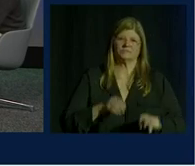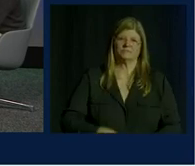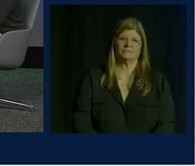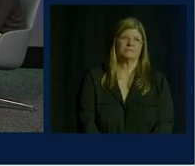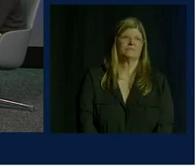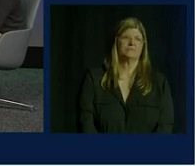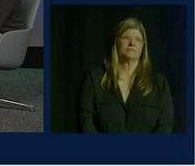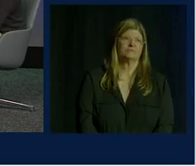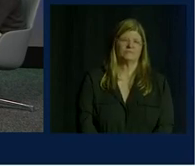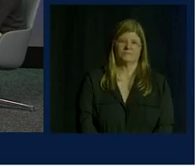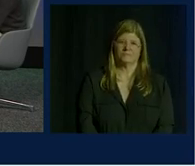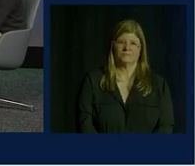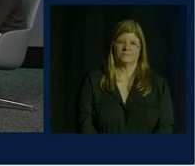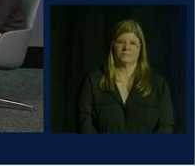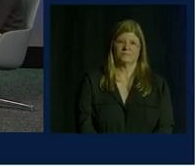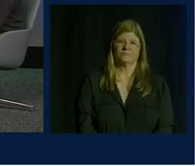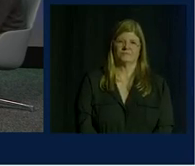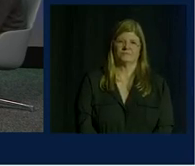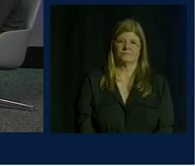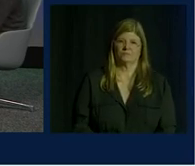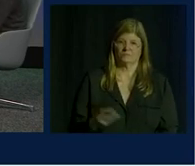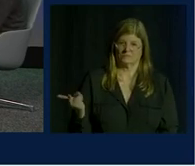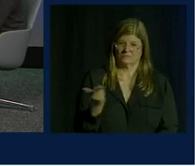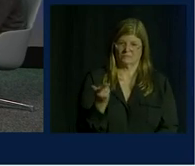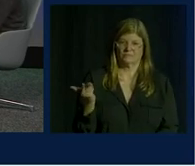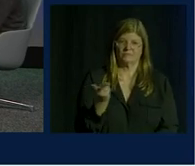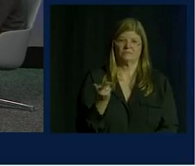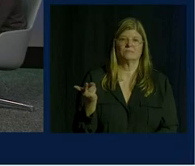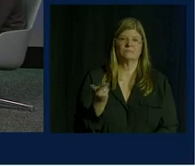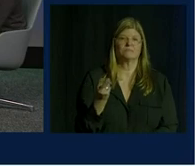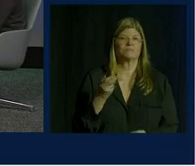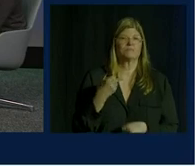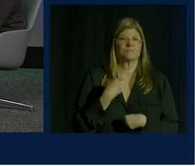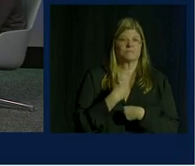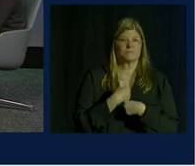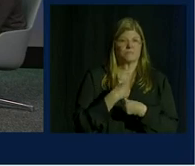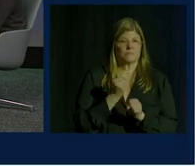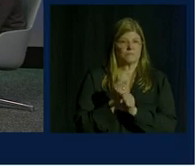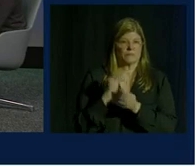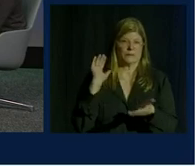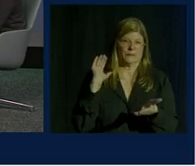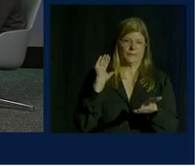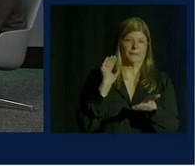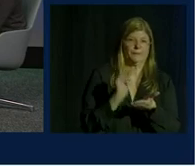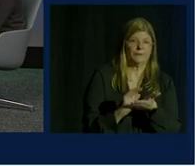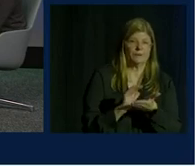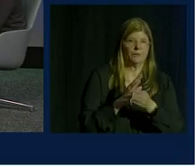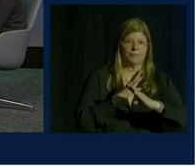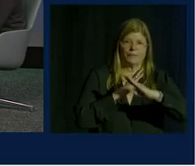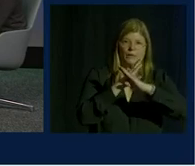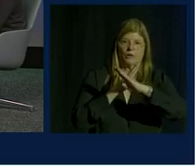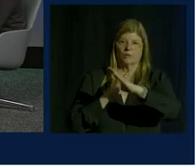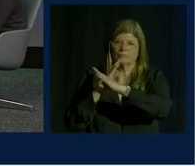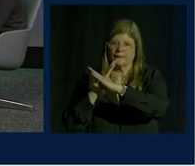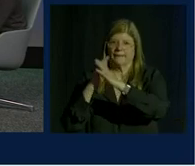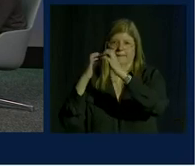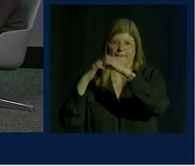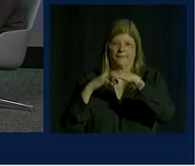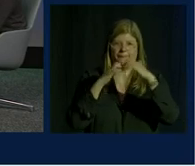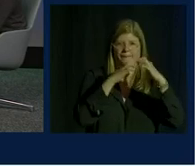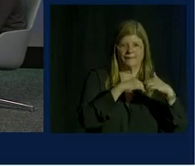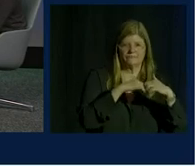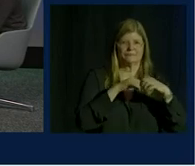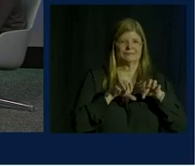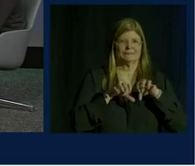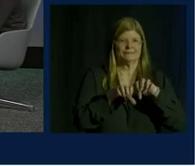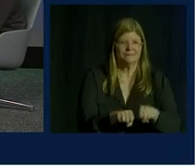is that you guys created and lowered the barriers for businesses to take advantage of an opportunity